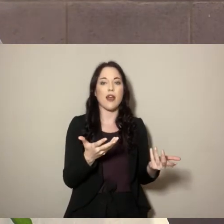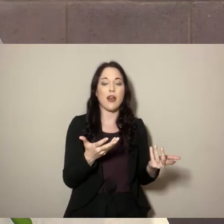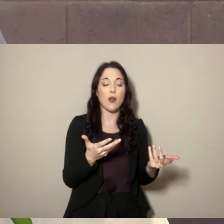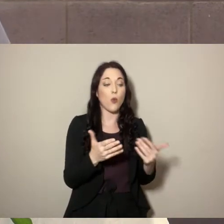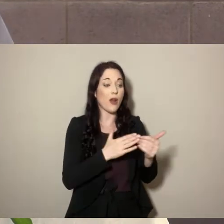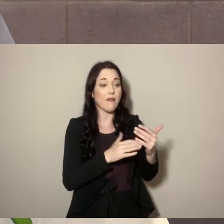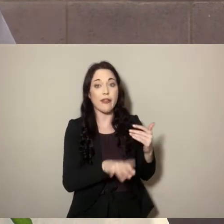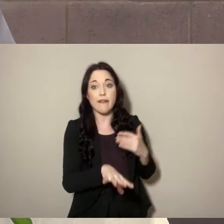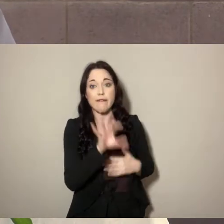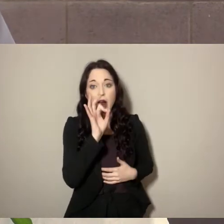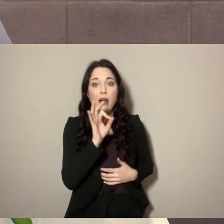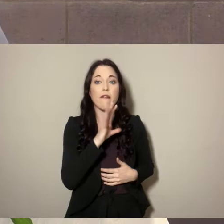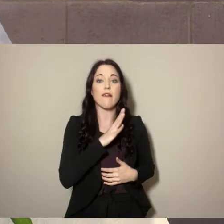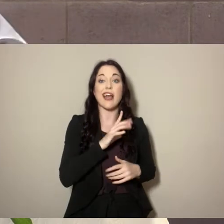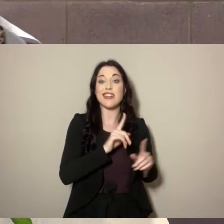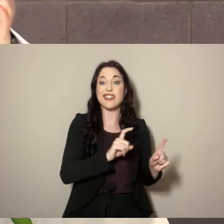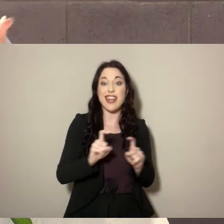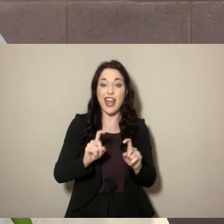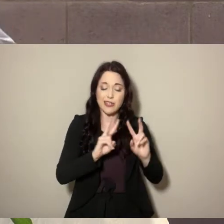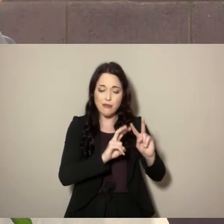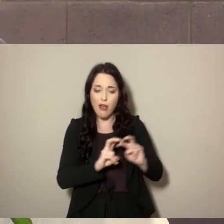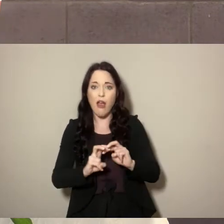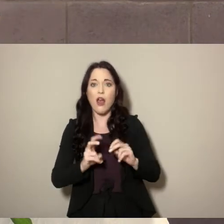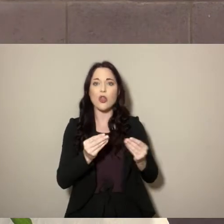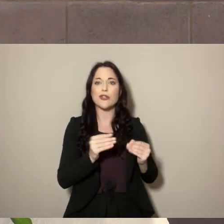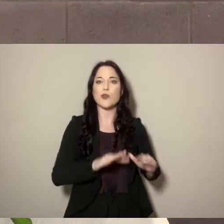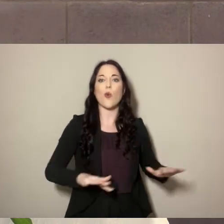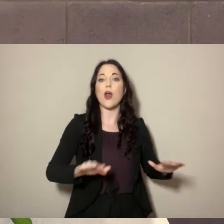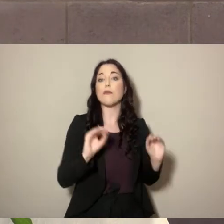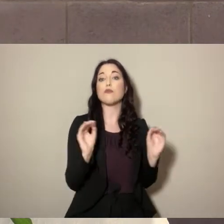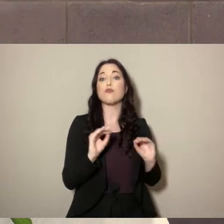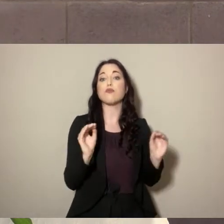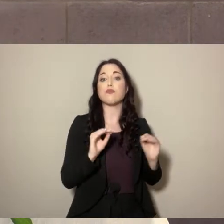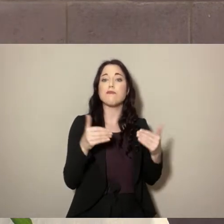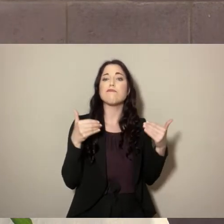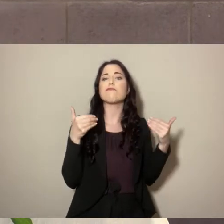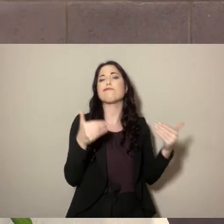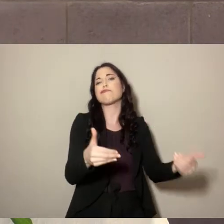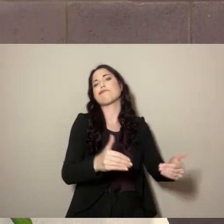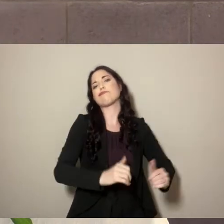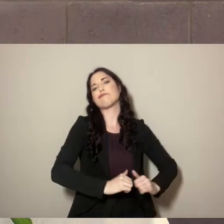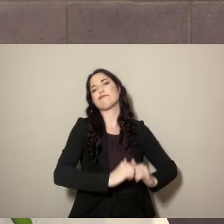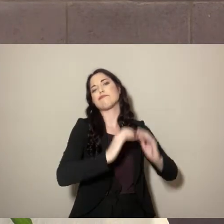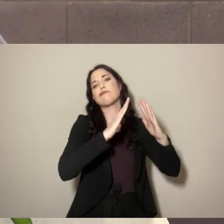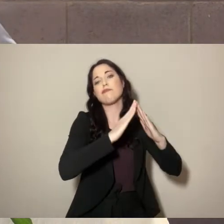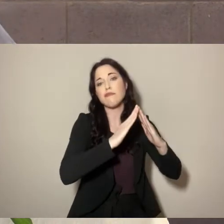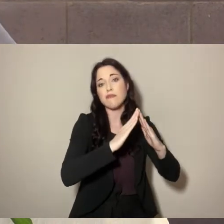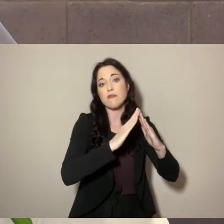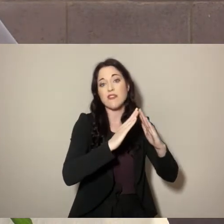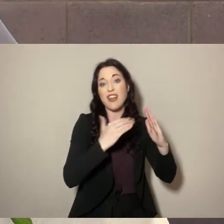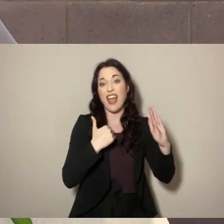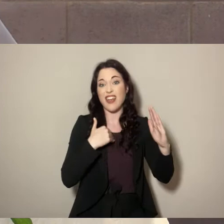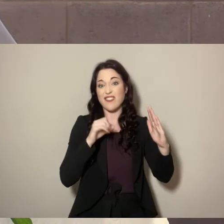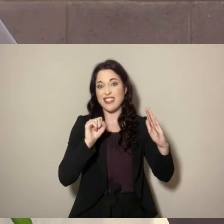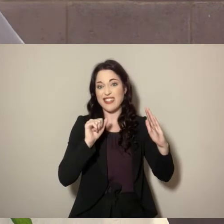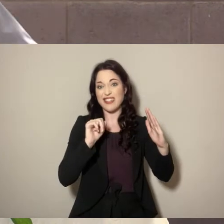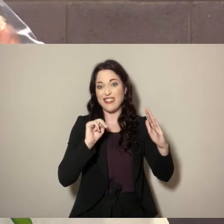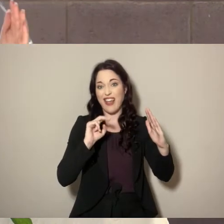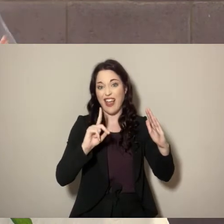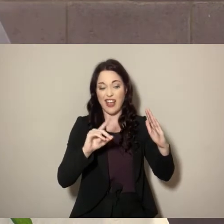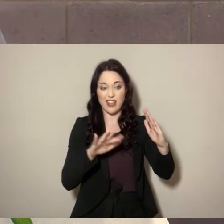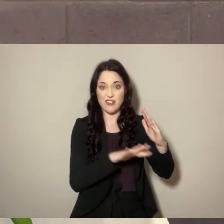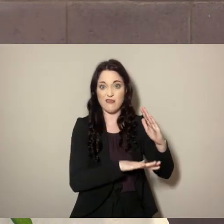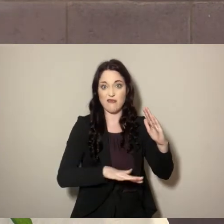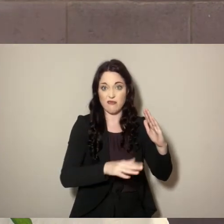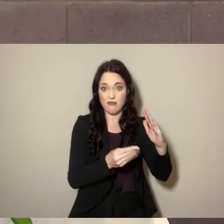find. They didn't test the soil. They didn't do anything. They just built the house. They built it on sandy ground. And